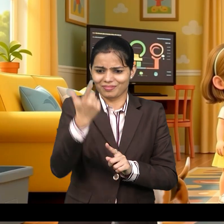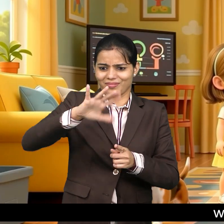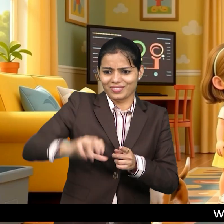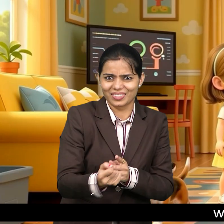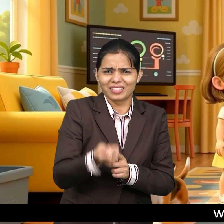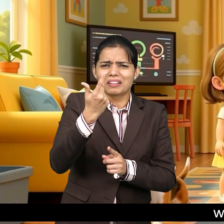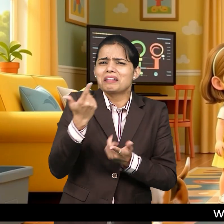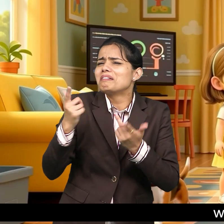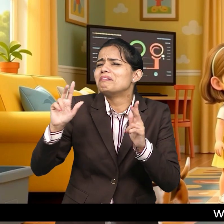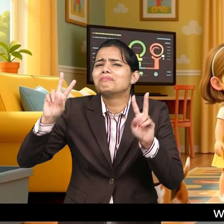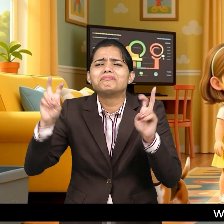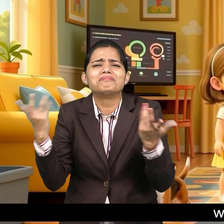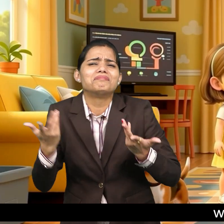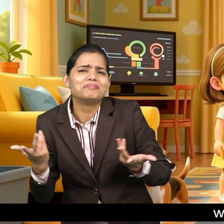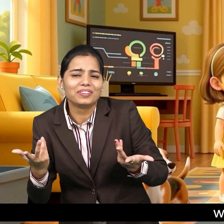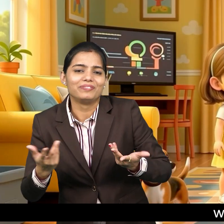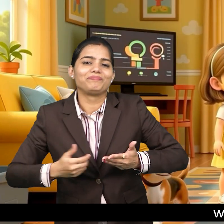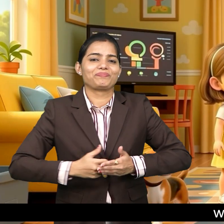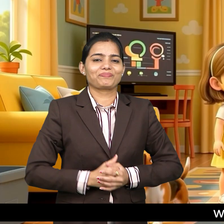Father, what is Pachata?